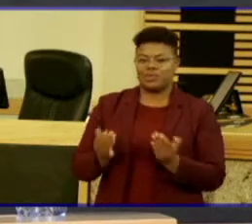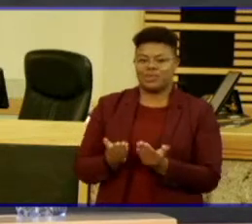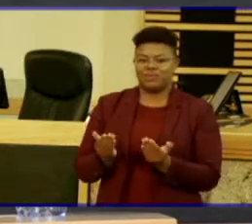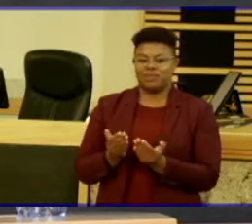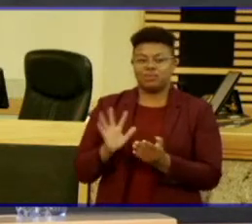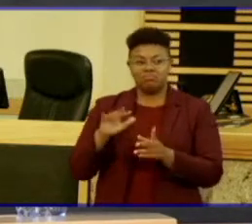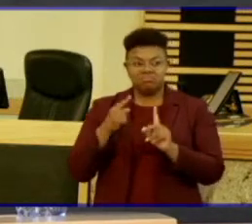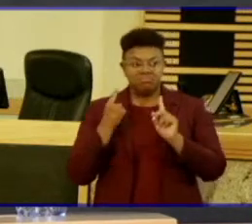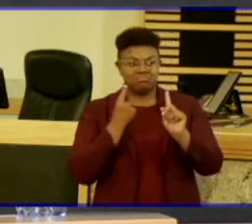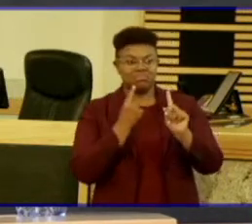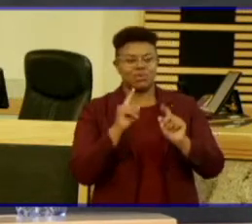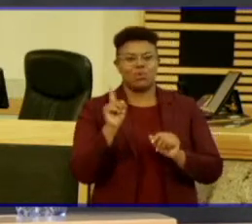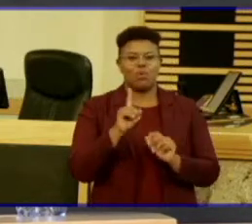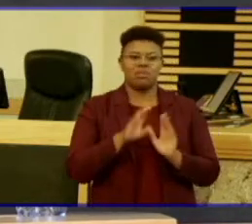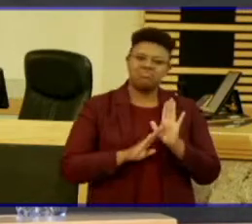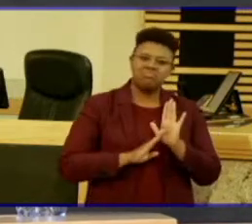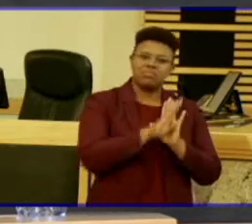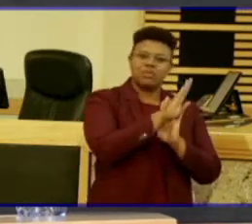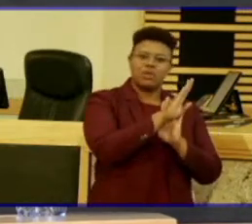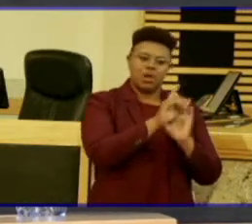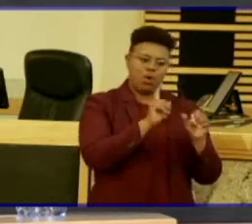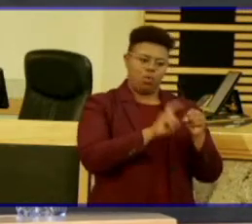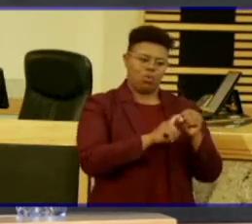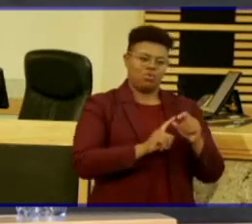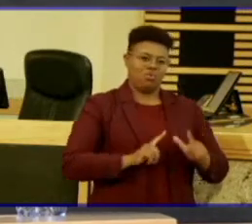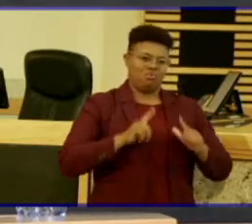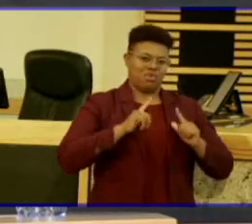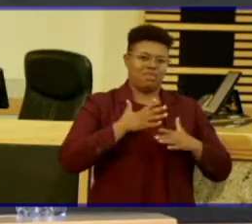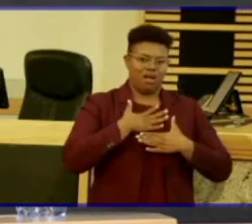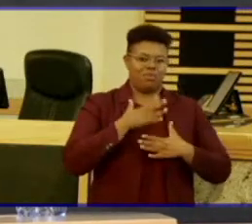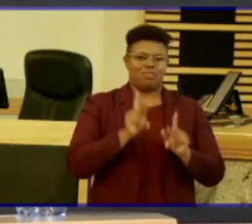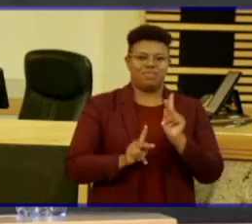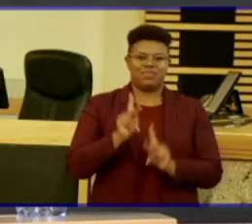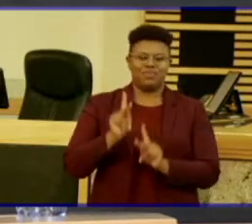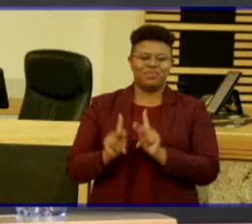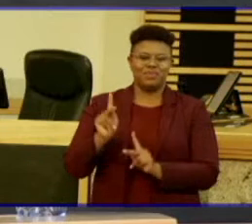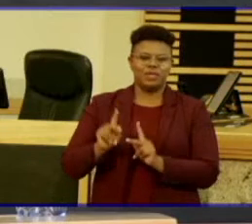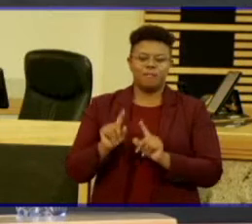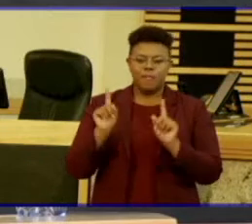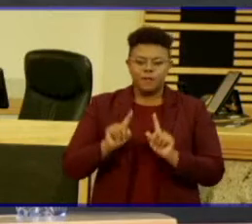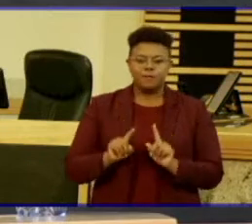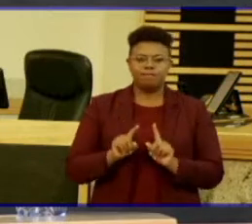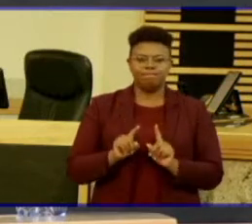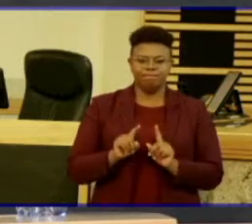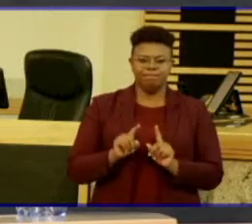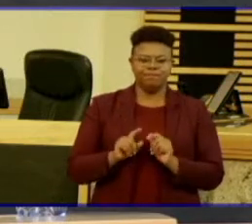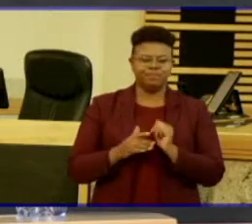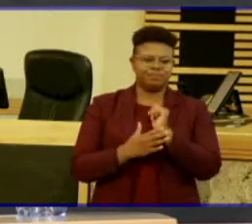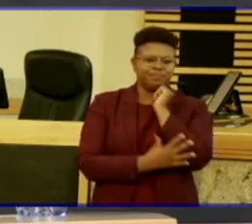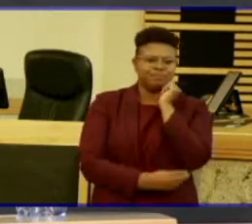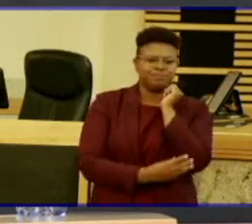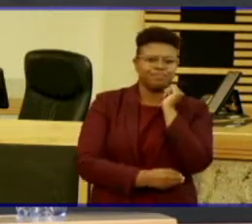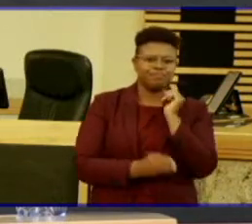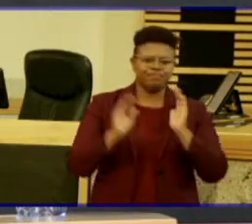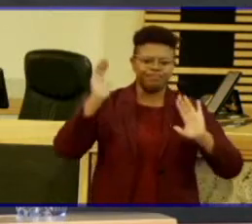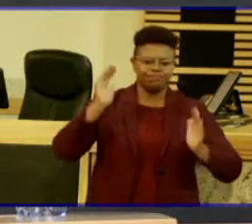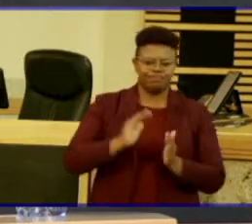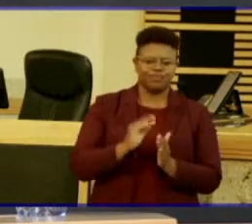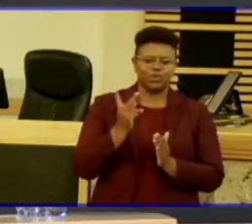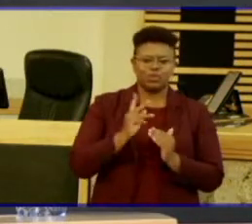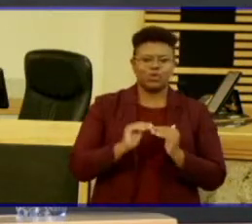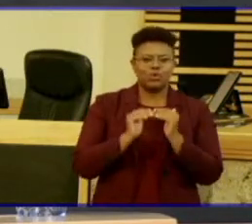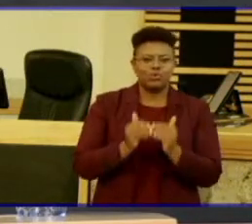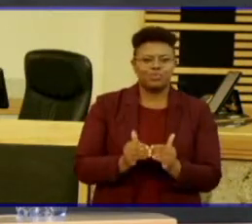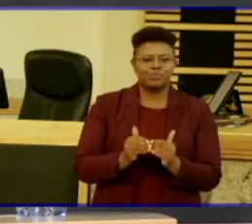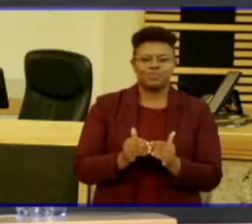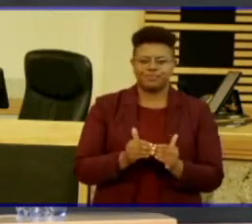this area is improving the quality of lives of our people, especially through poverty alleviation and social protection. In the